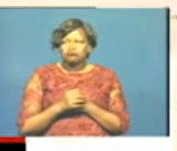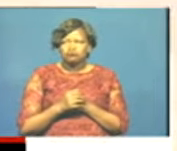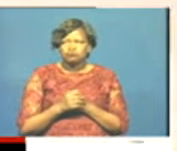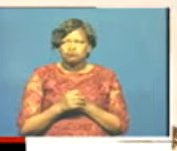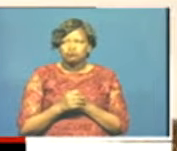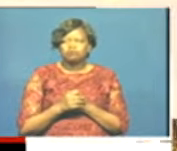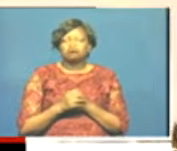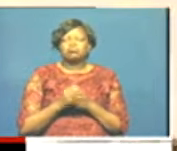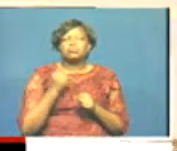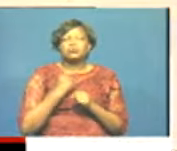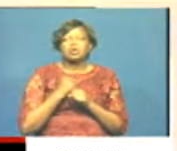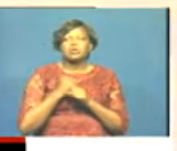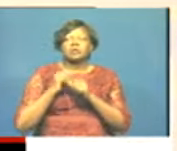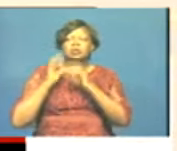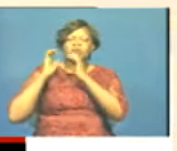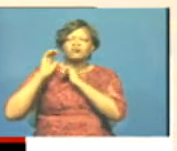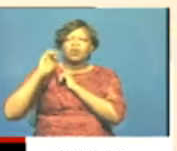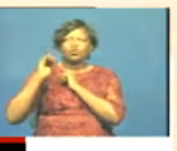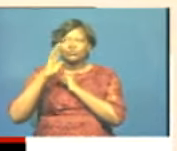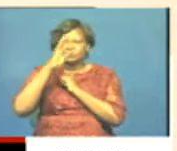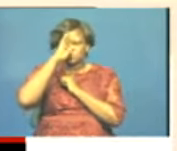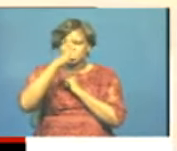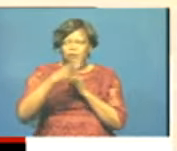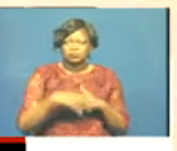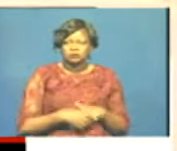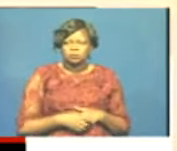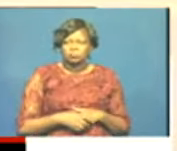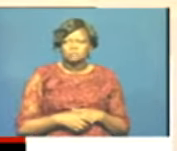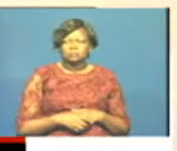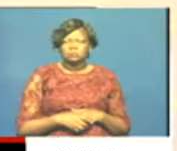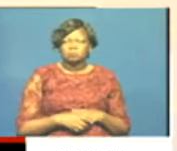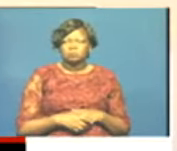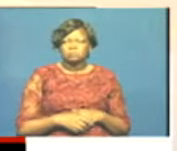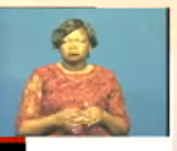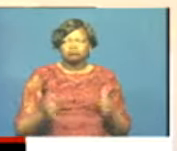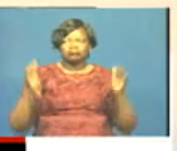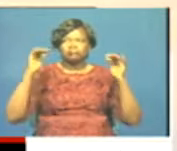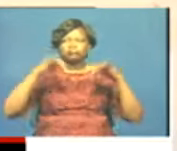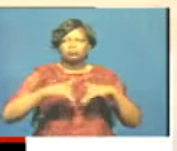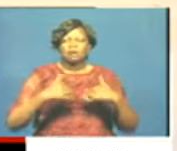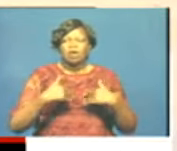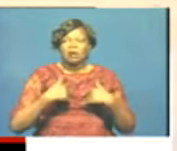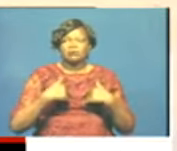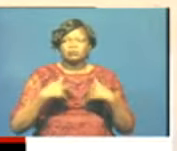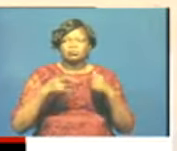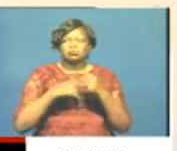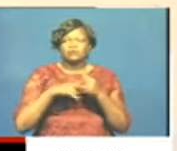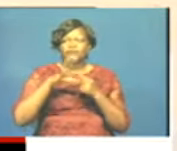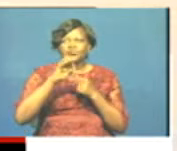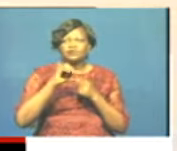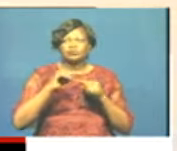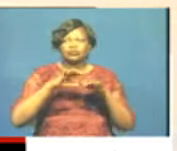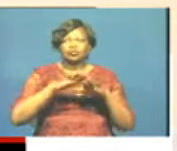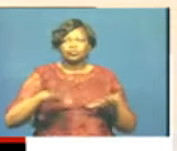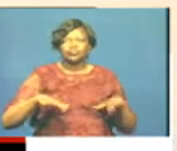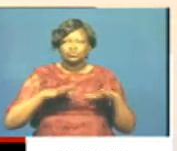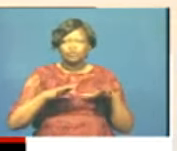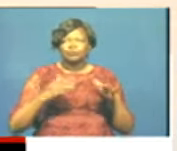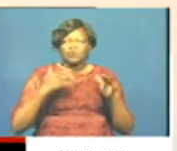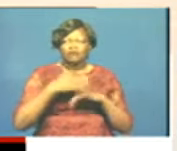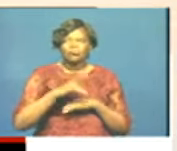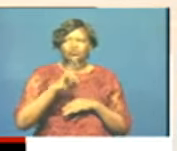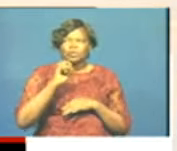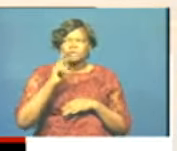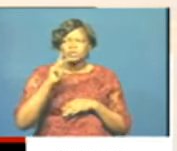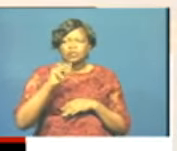in Kilifi County on Sunday. The event comprised of a 750-meter swim, followed by a 20-kilometer